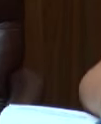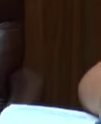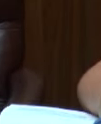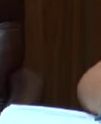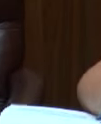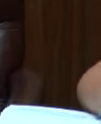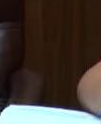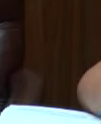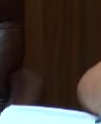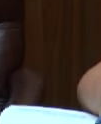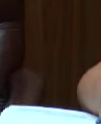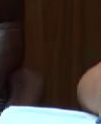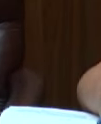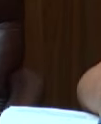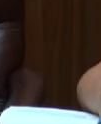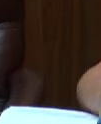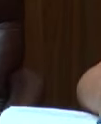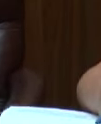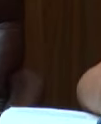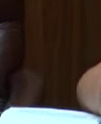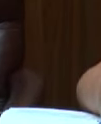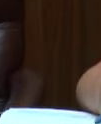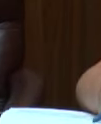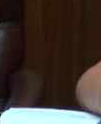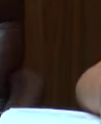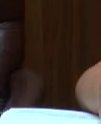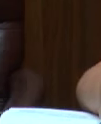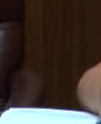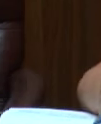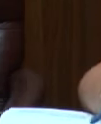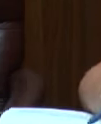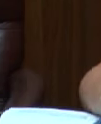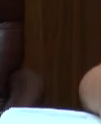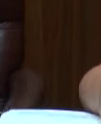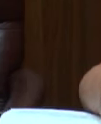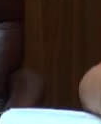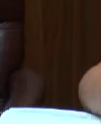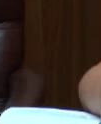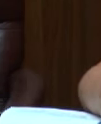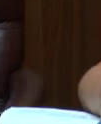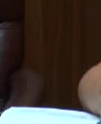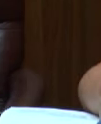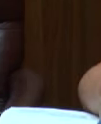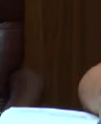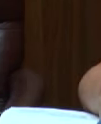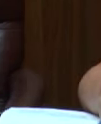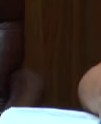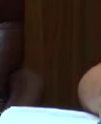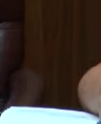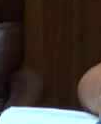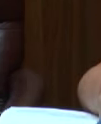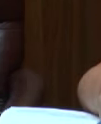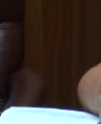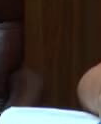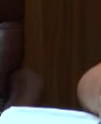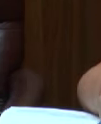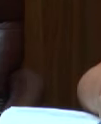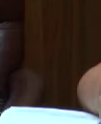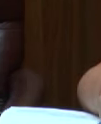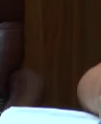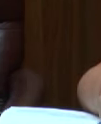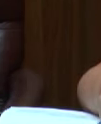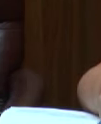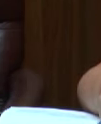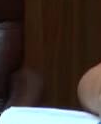PDO, located at 5307 A Street. An ordinance to condemn certain structures in the city of Little Rock, Arkansas, as